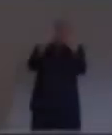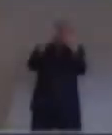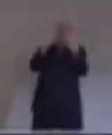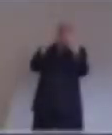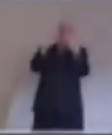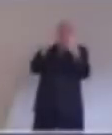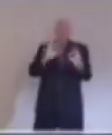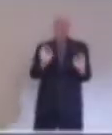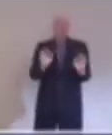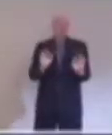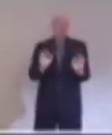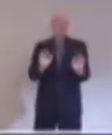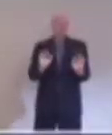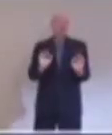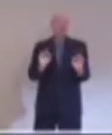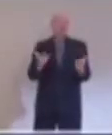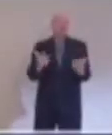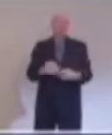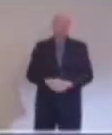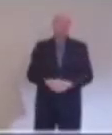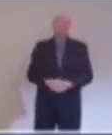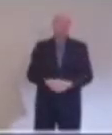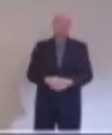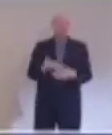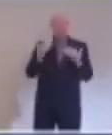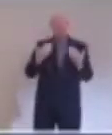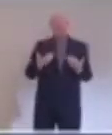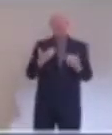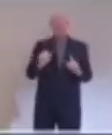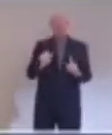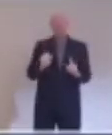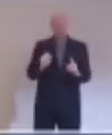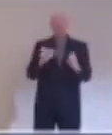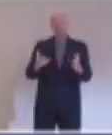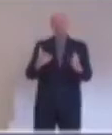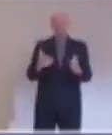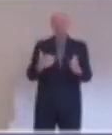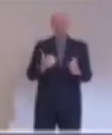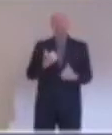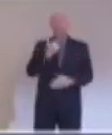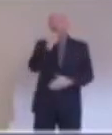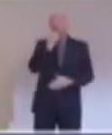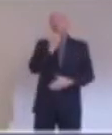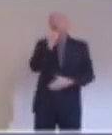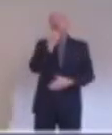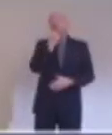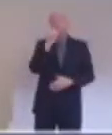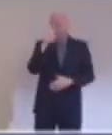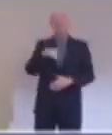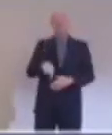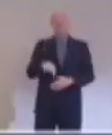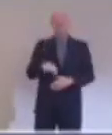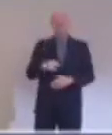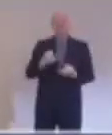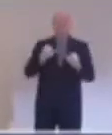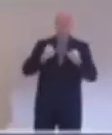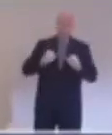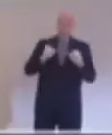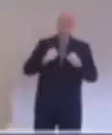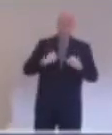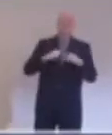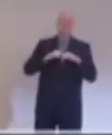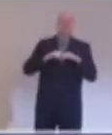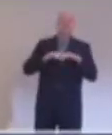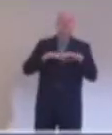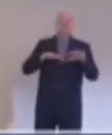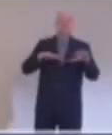I don't know about you, but I have had more than enough of this disease that attacks